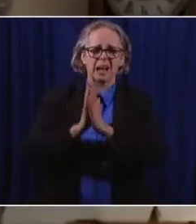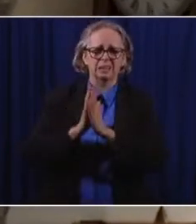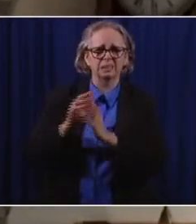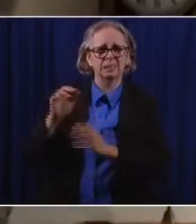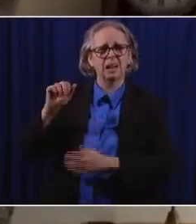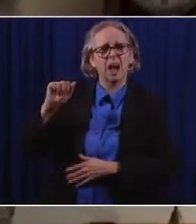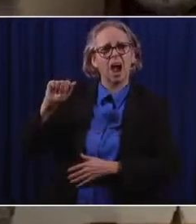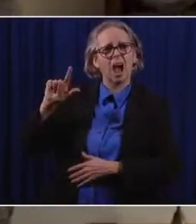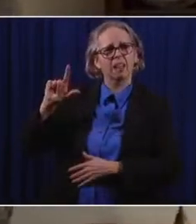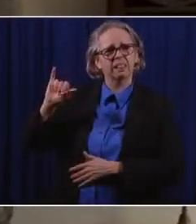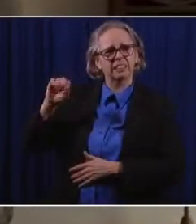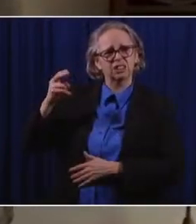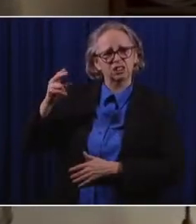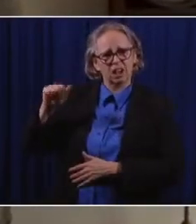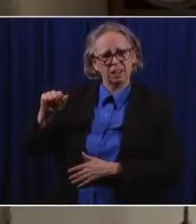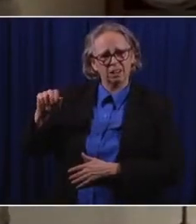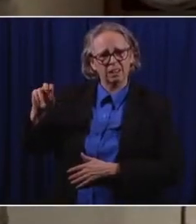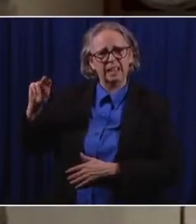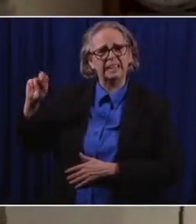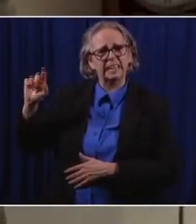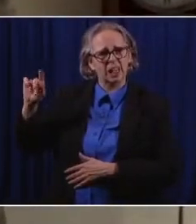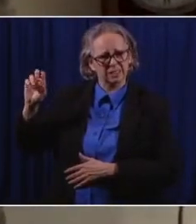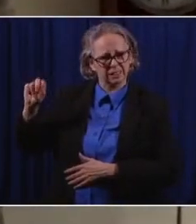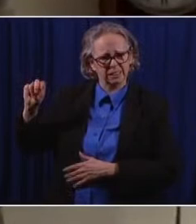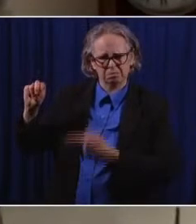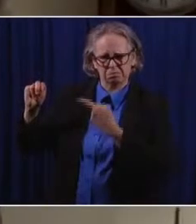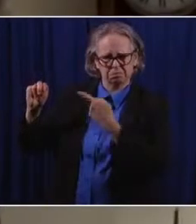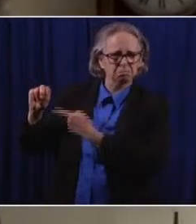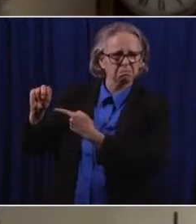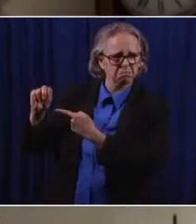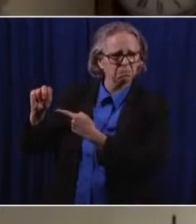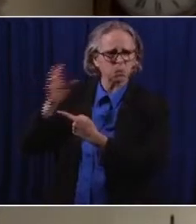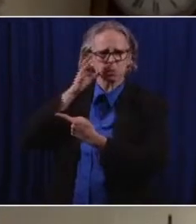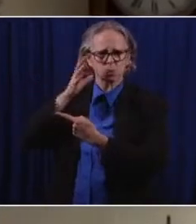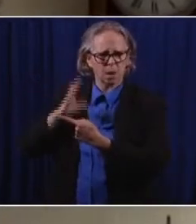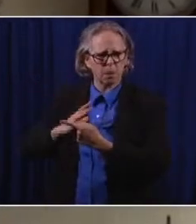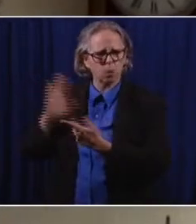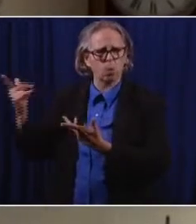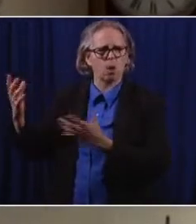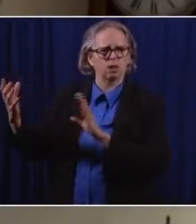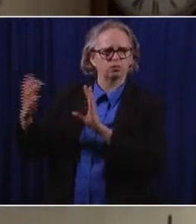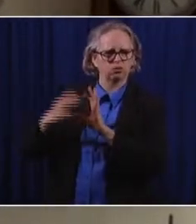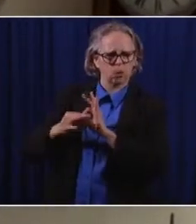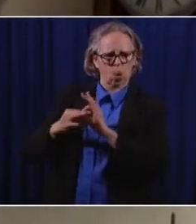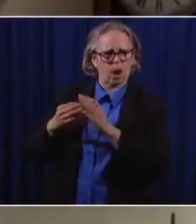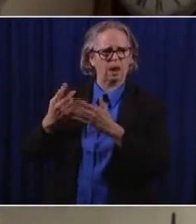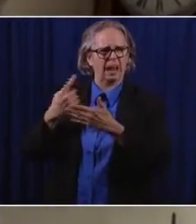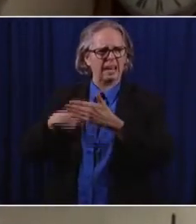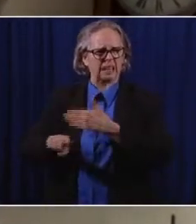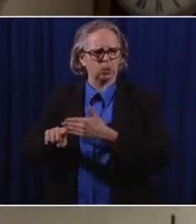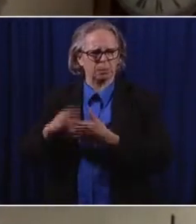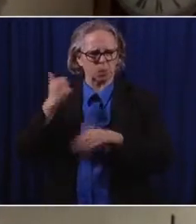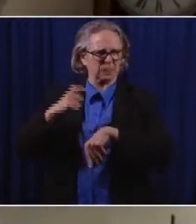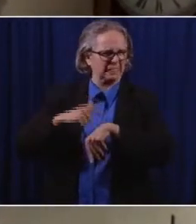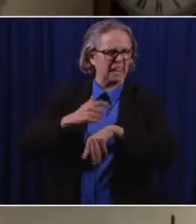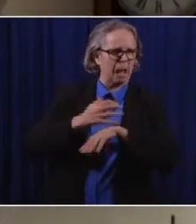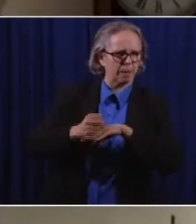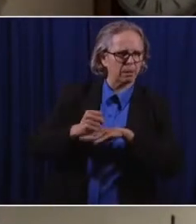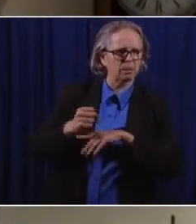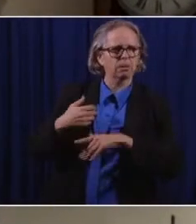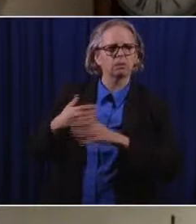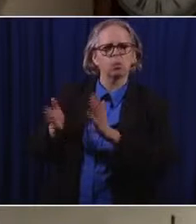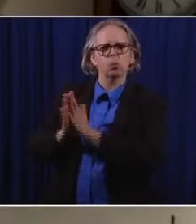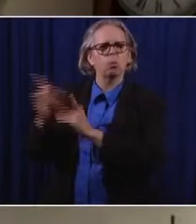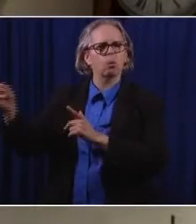director. She will join us next week because we're out of time. But she will talk about the problem of